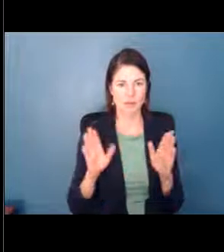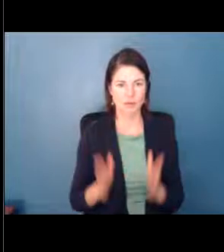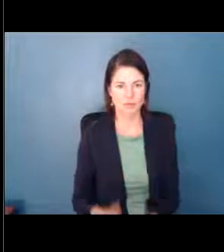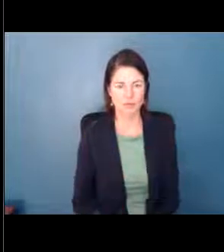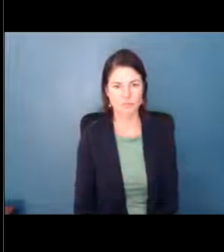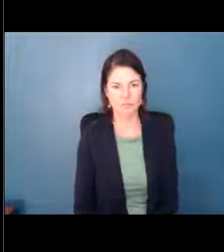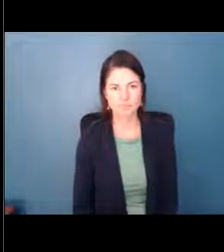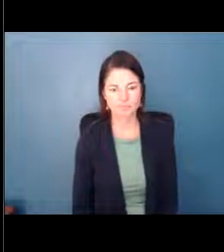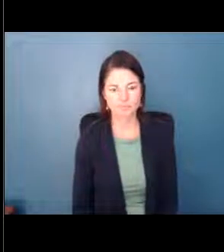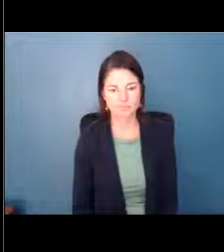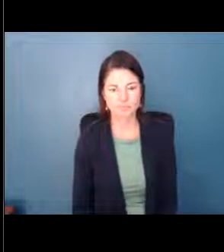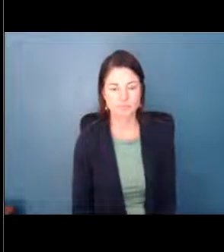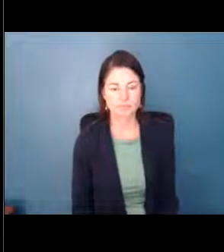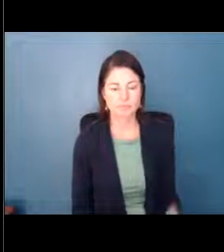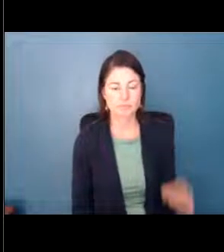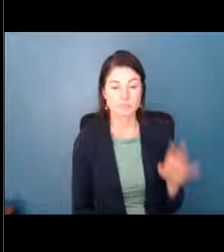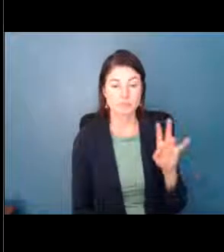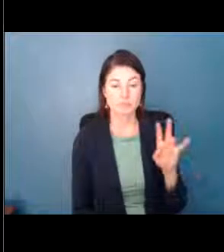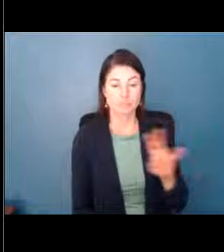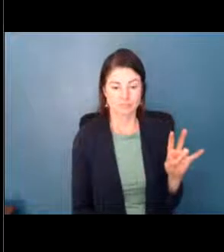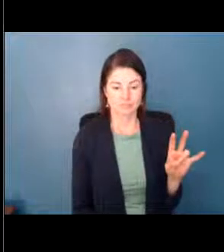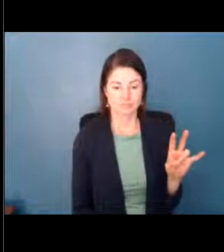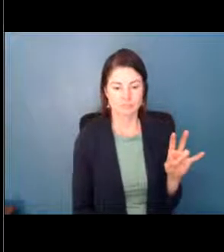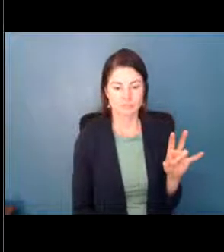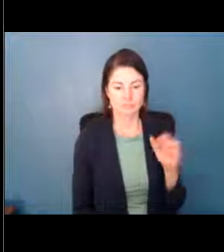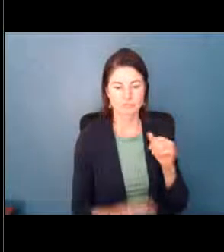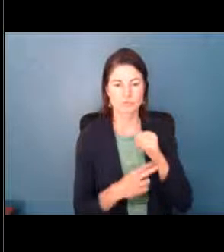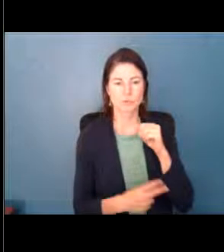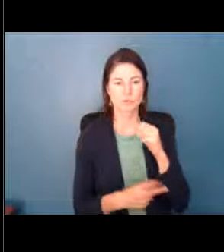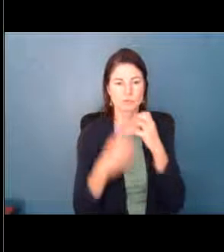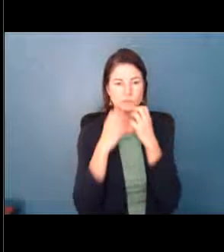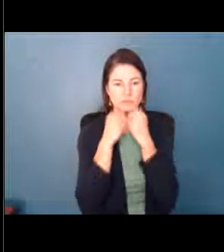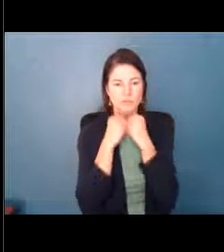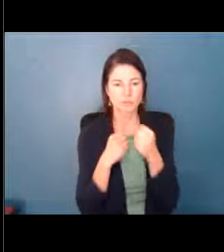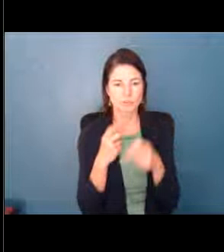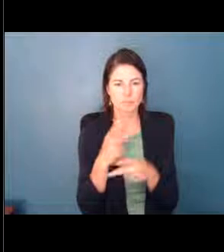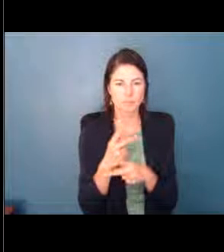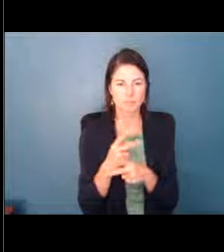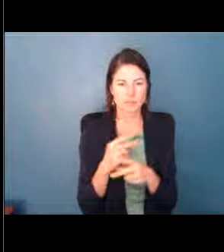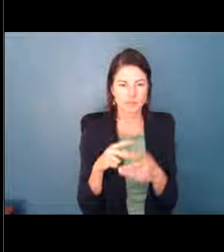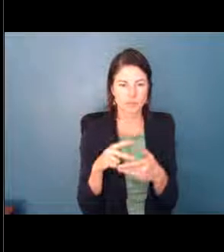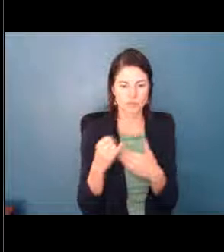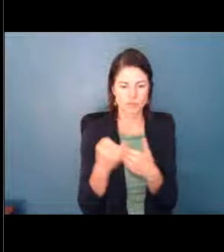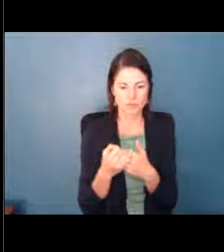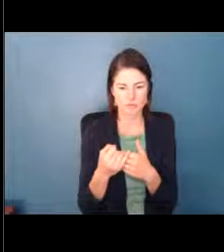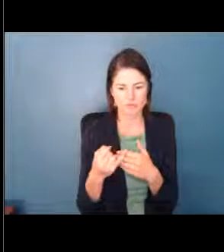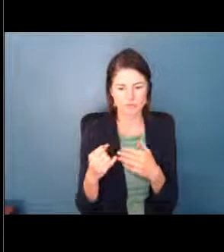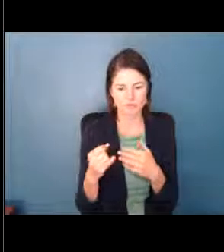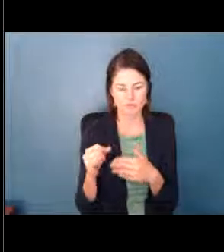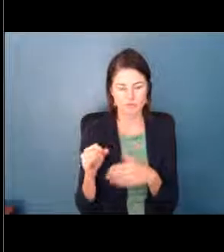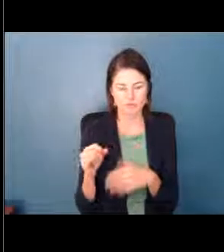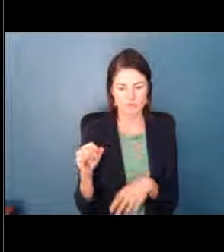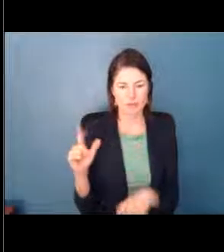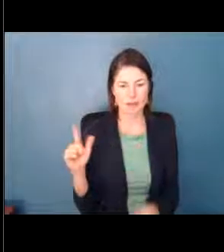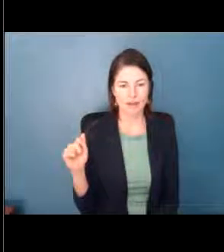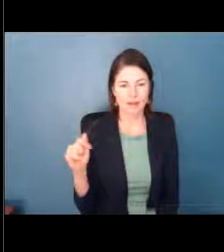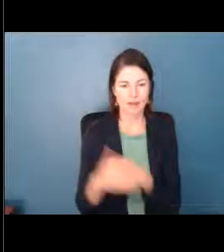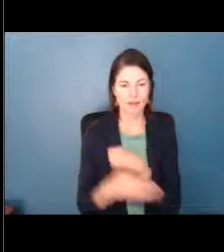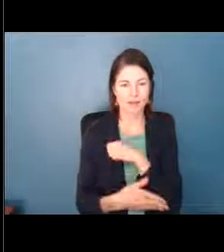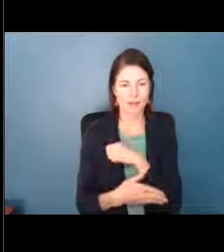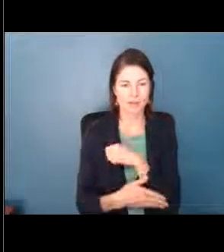Item 77 is an action item for a bridge preservation maintenance program project on Interstate 405 in Los Angeles County that